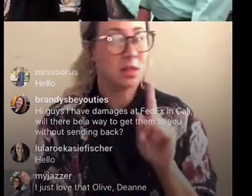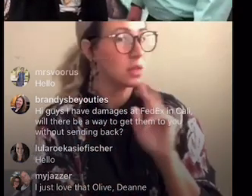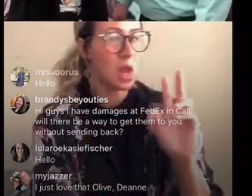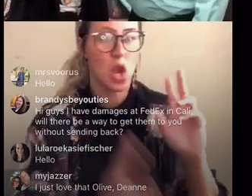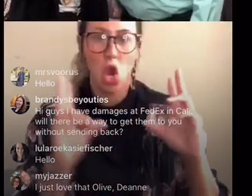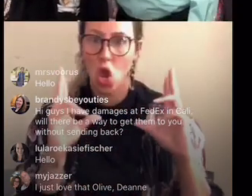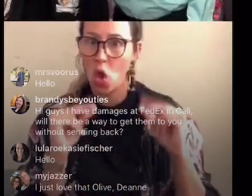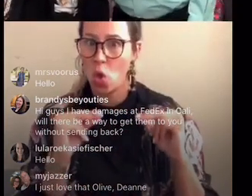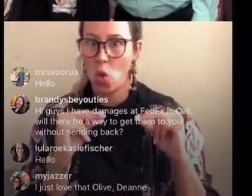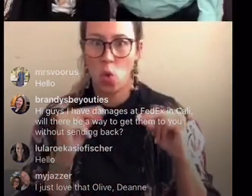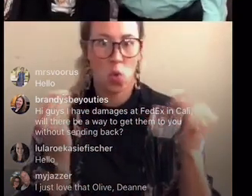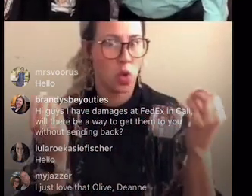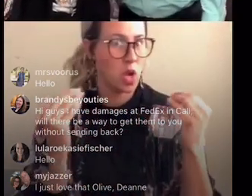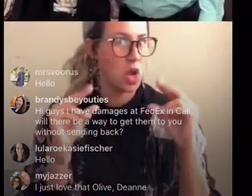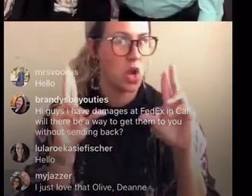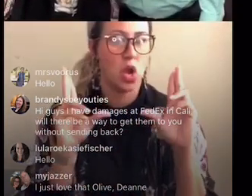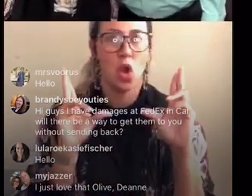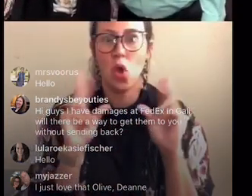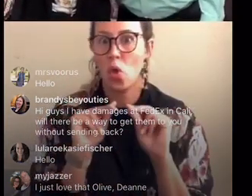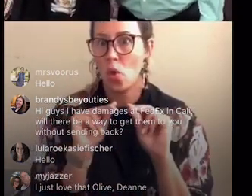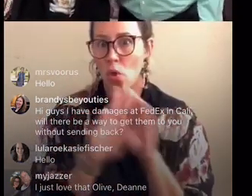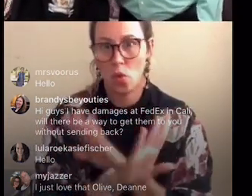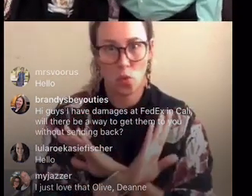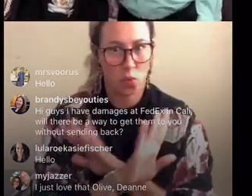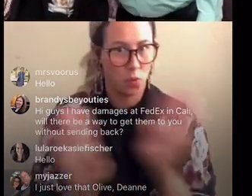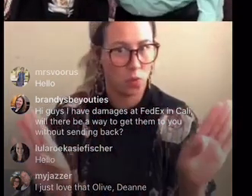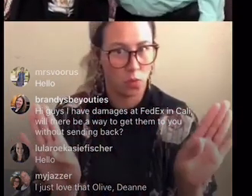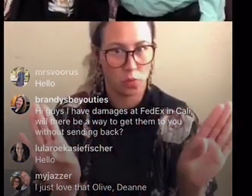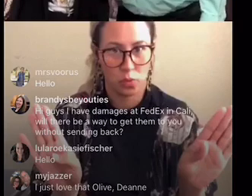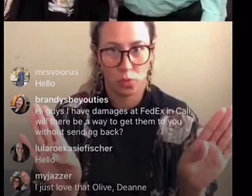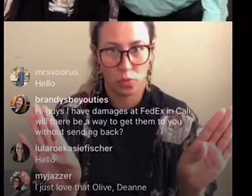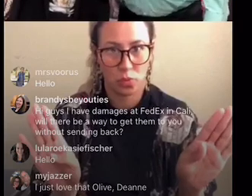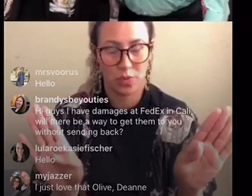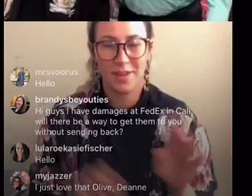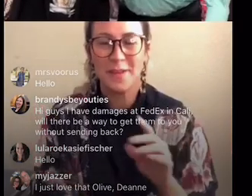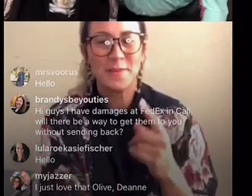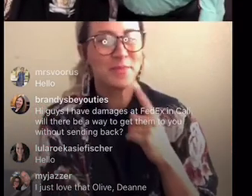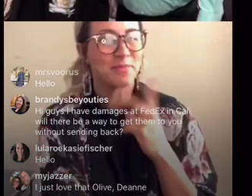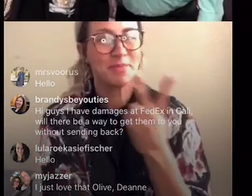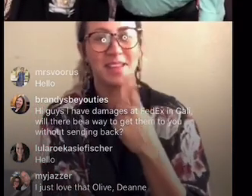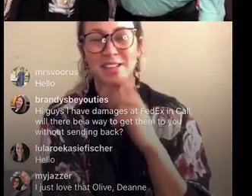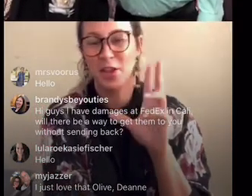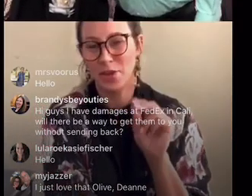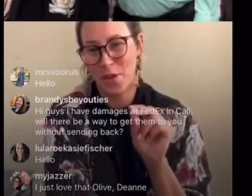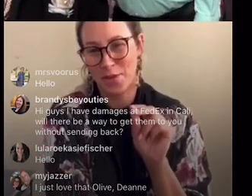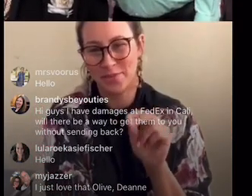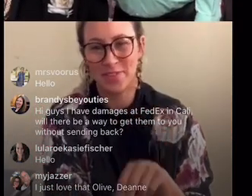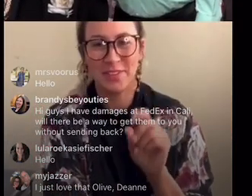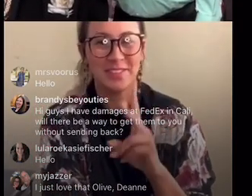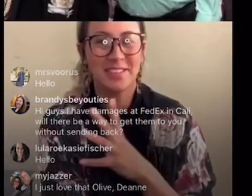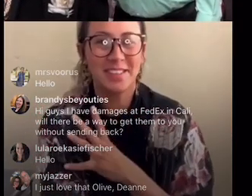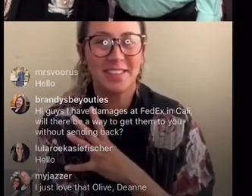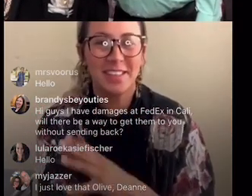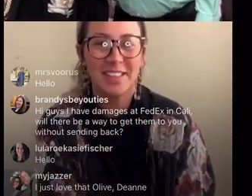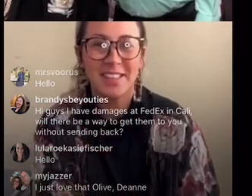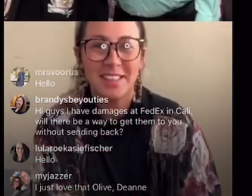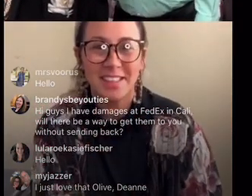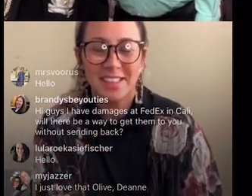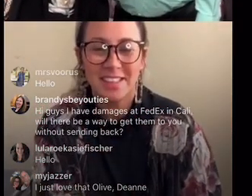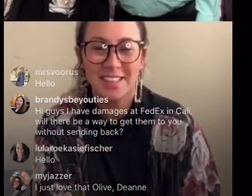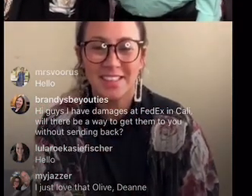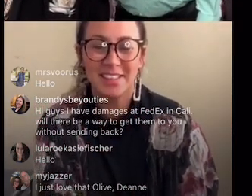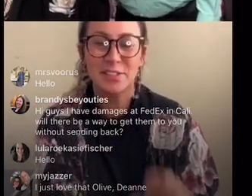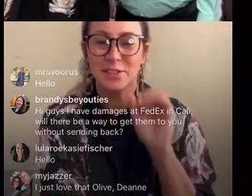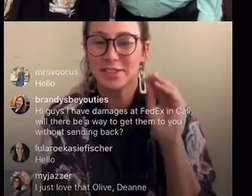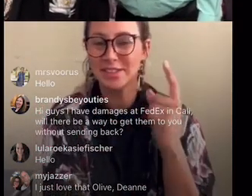today. No. Well, come on. No. Okay, they're not going anywhere. We will answer those that we choose to answer. Okay,